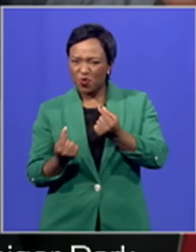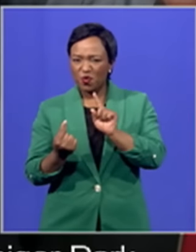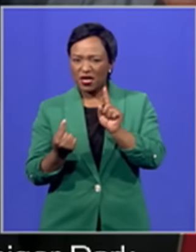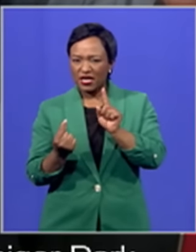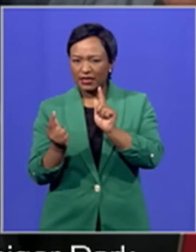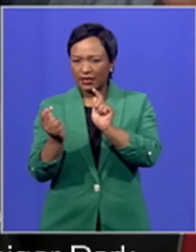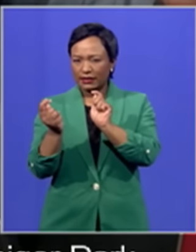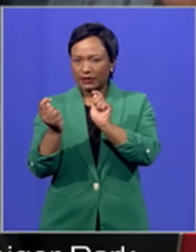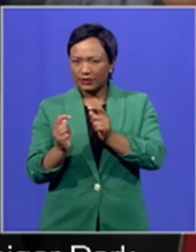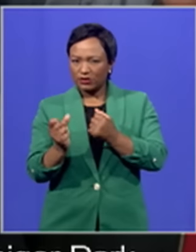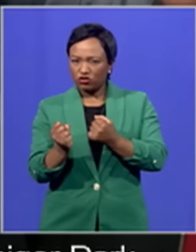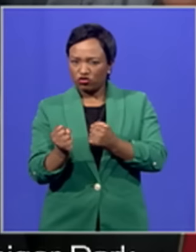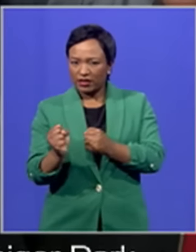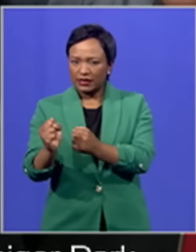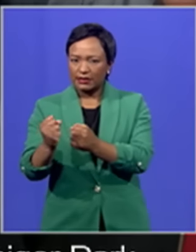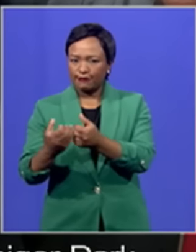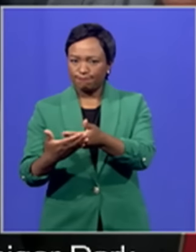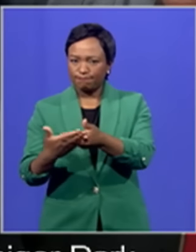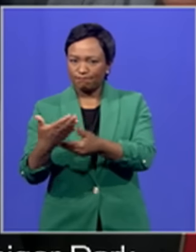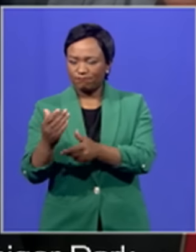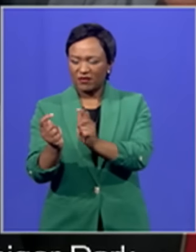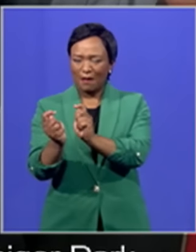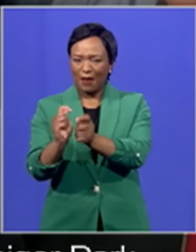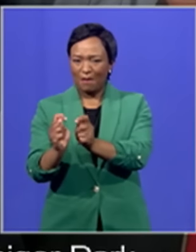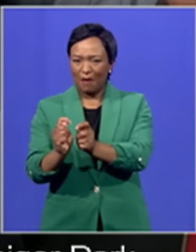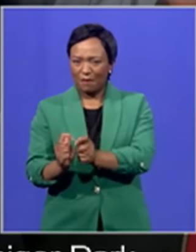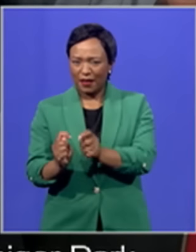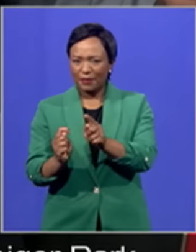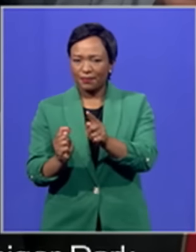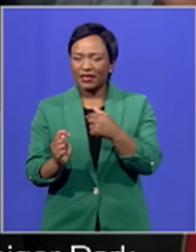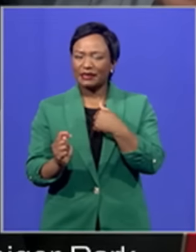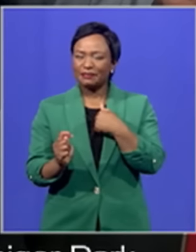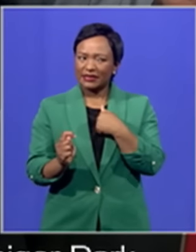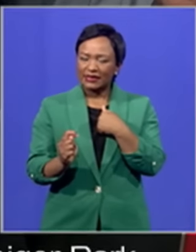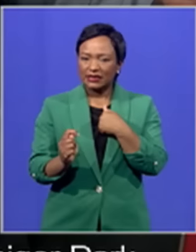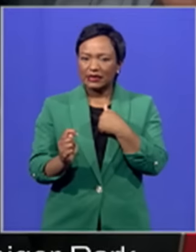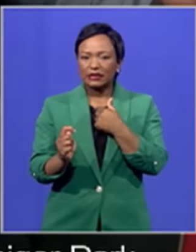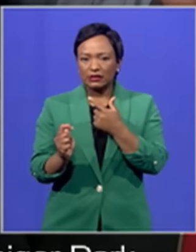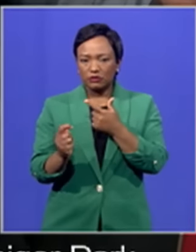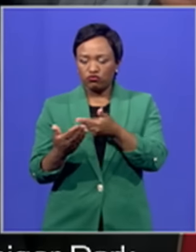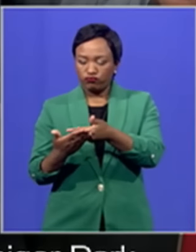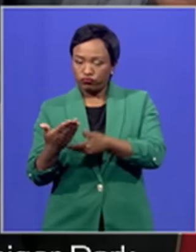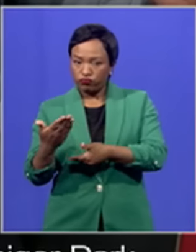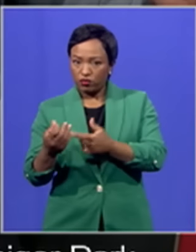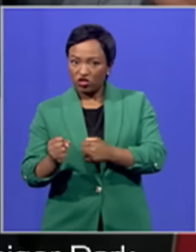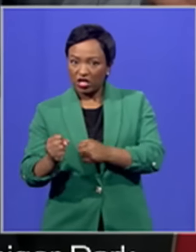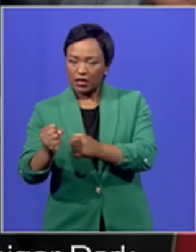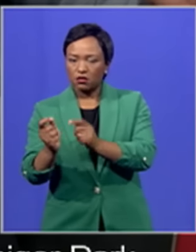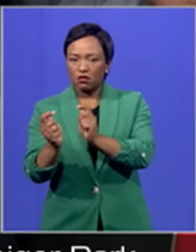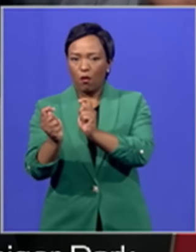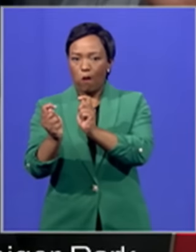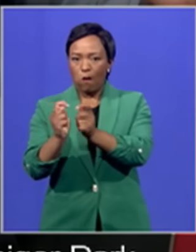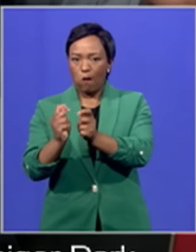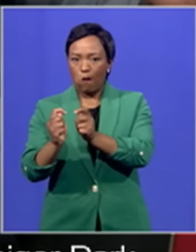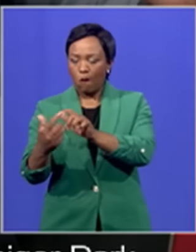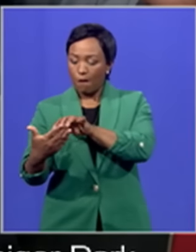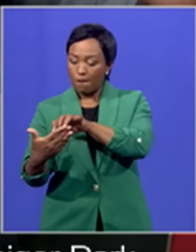our strategy, and I then subsequently indicated that we have a revised strategy. It has a lot of different elements,